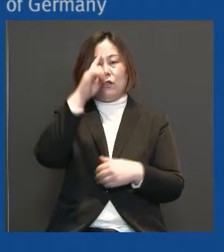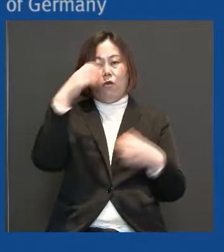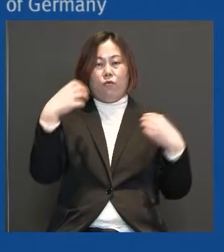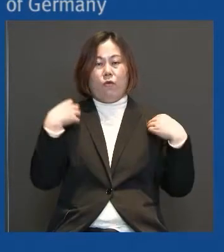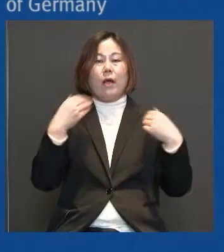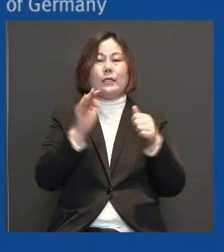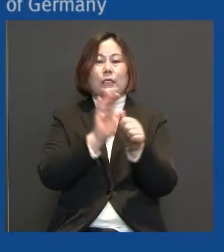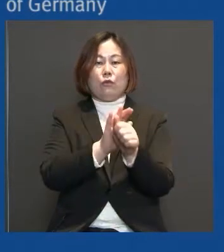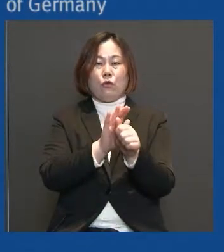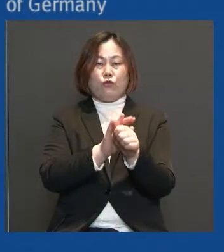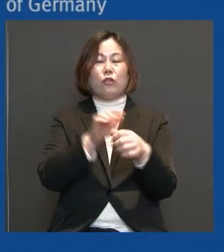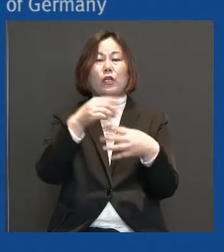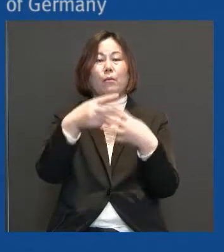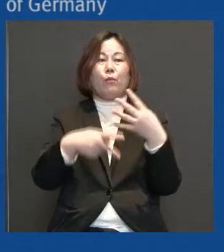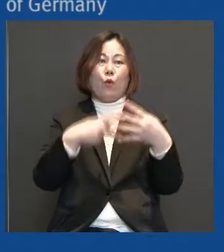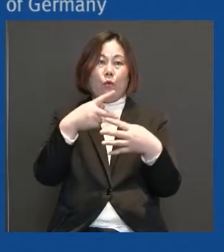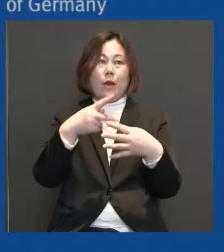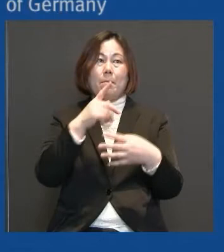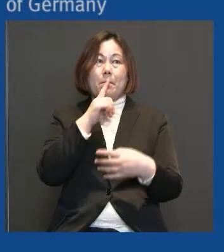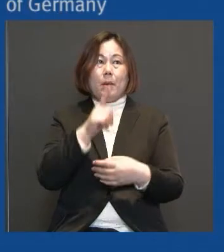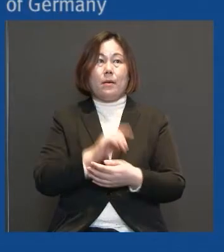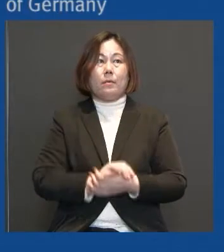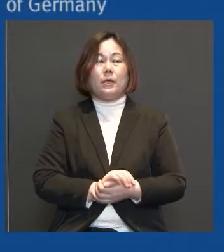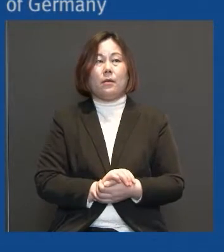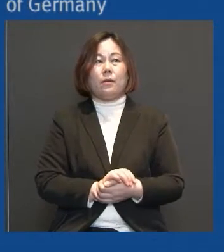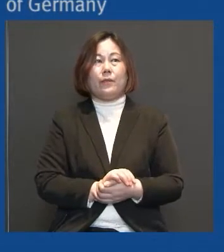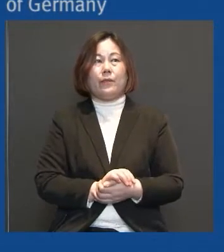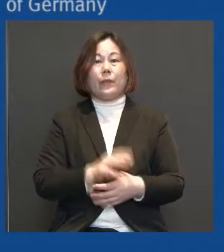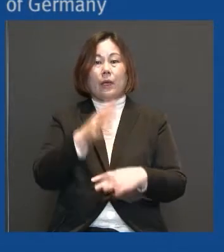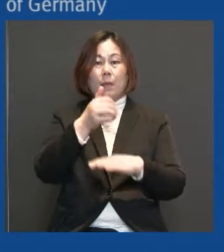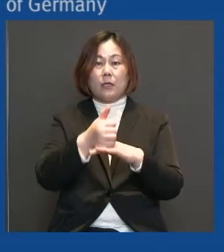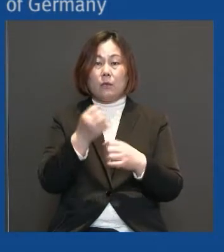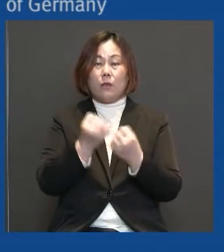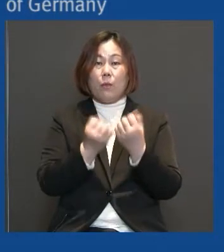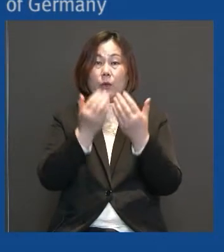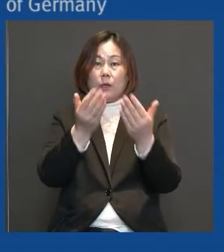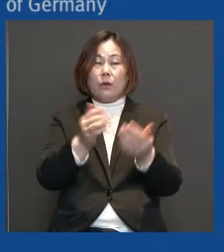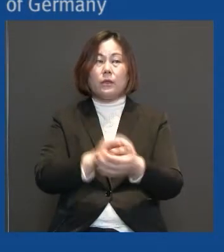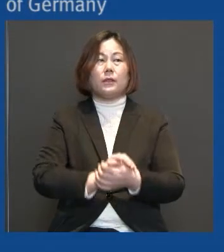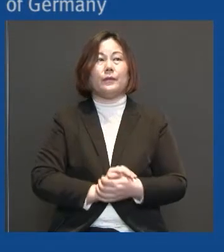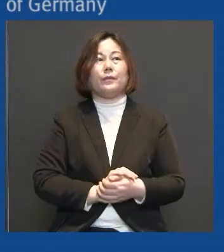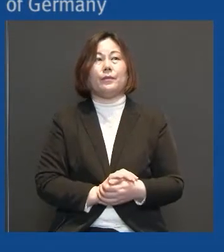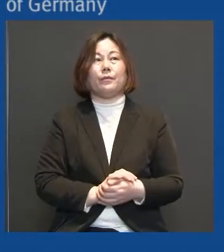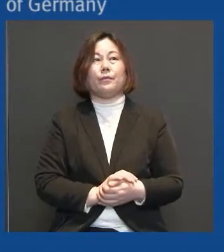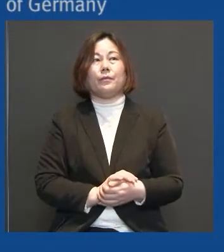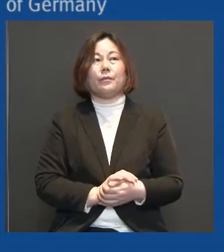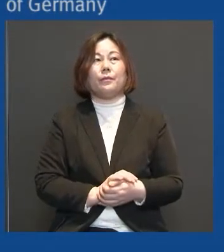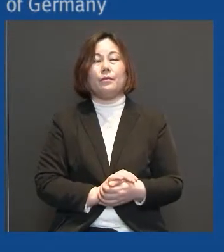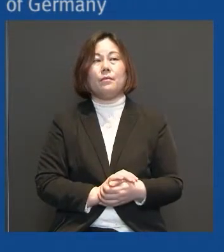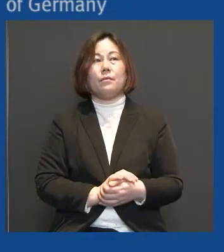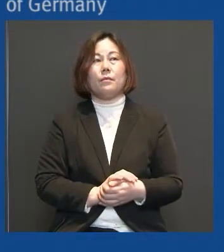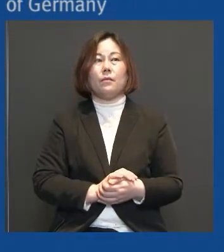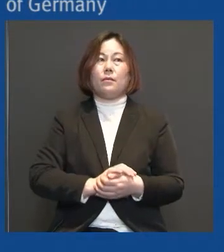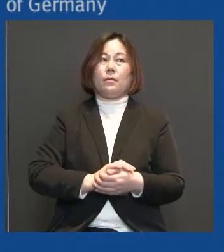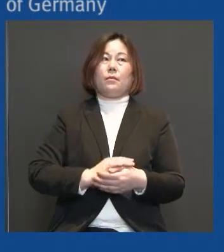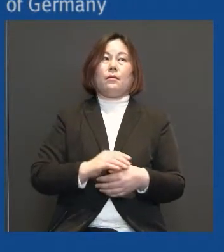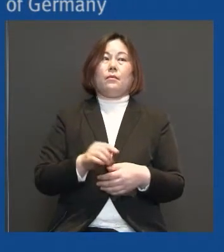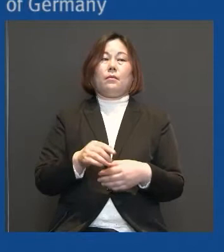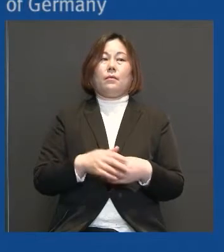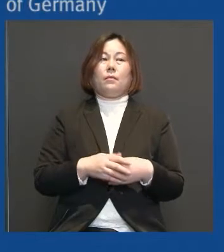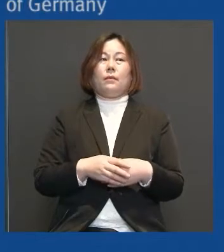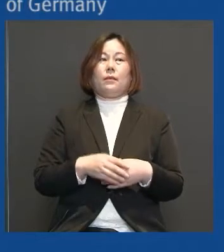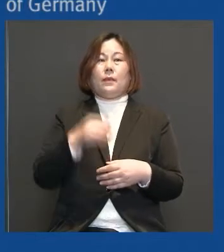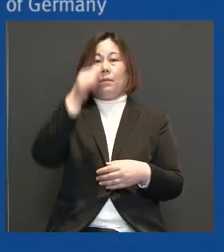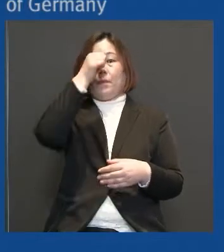So, the last point is actually a point I want to elaborate on, because this is a point we already heard about: lifelong learning, digital education,